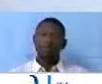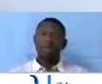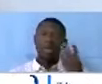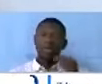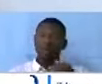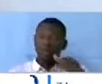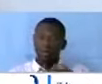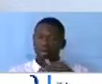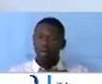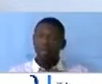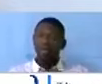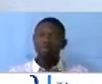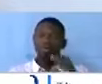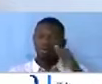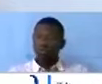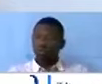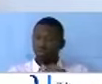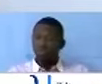torturing,